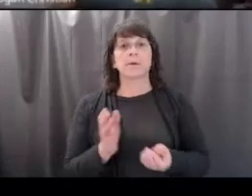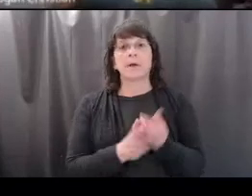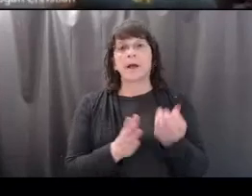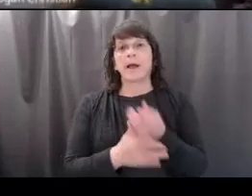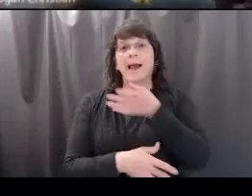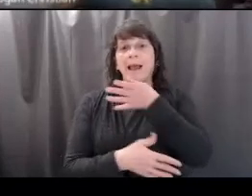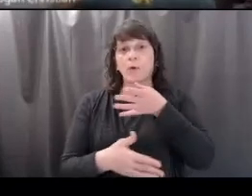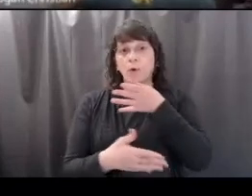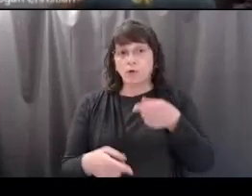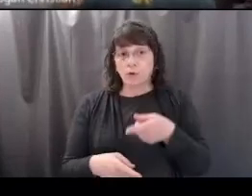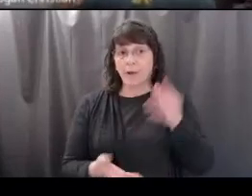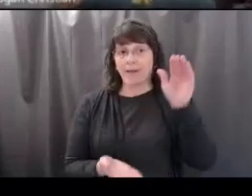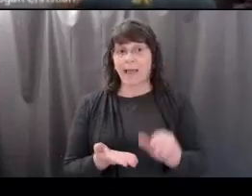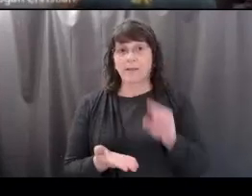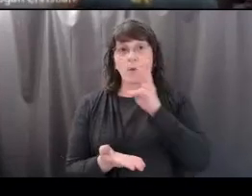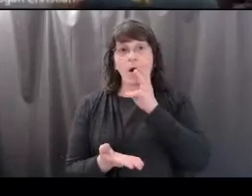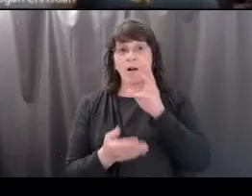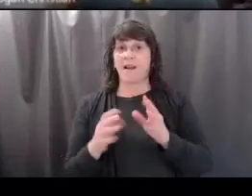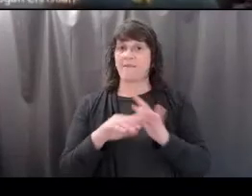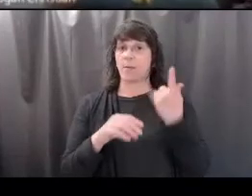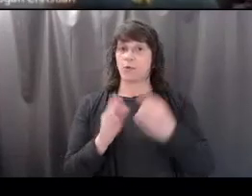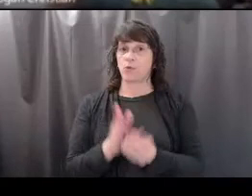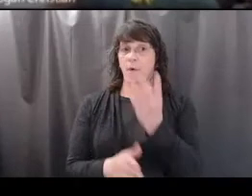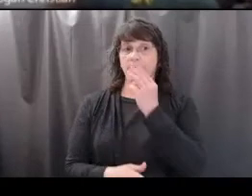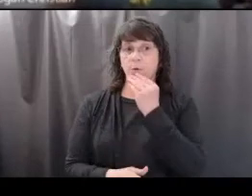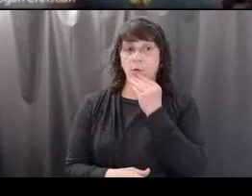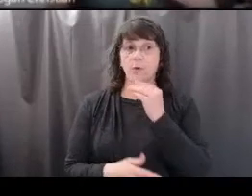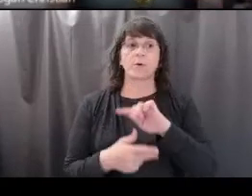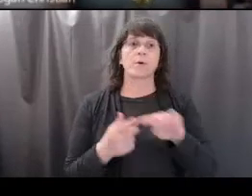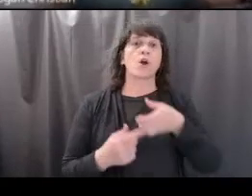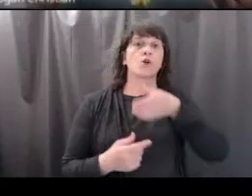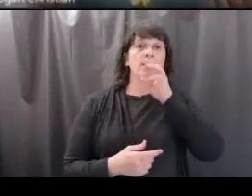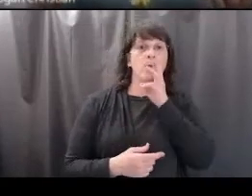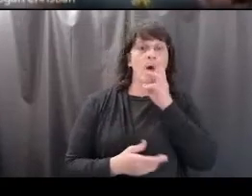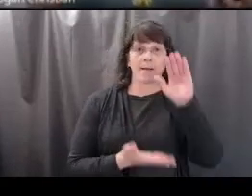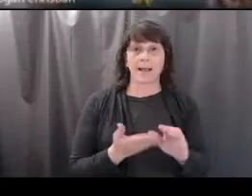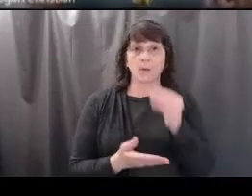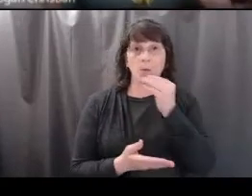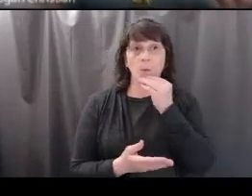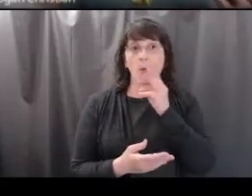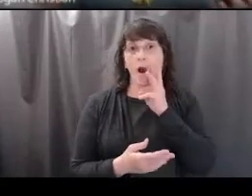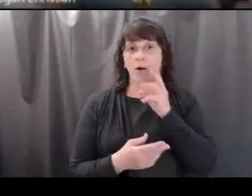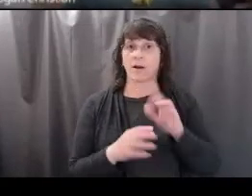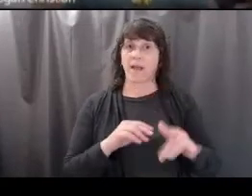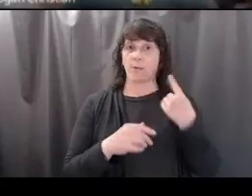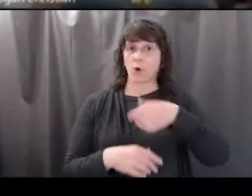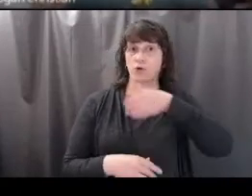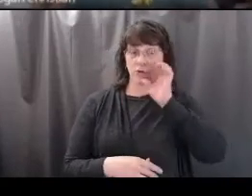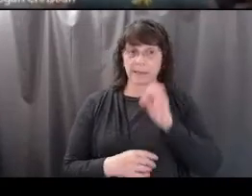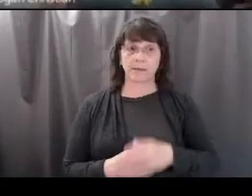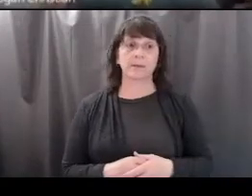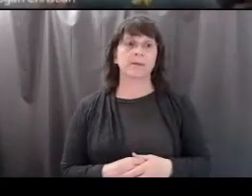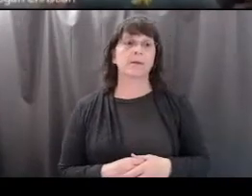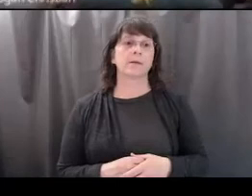there's less water available for growing food. Drinking water, there's less available water for us to drink, which we obviously need to